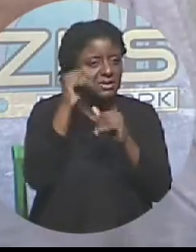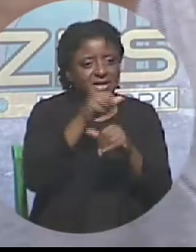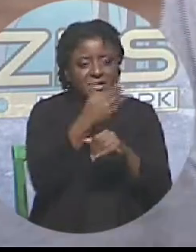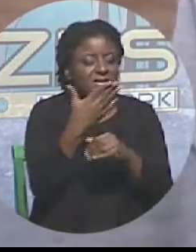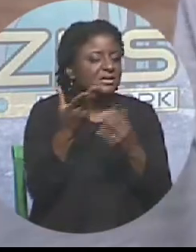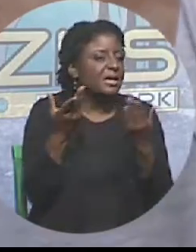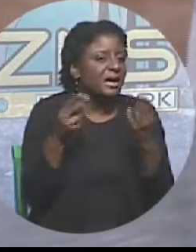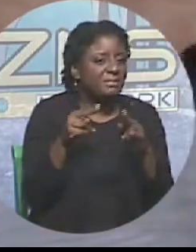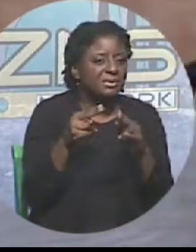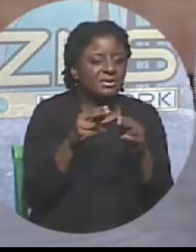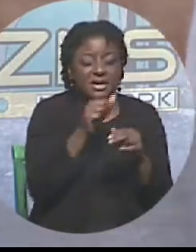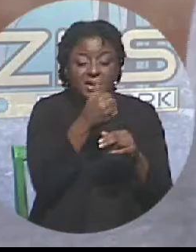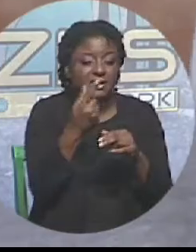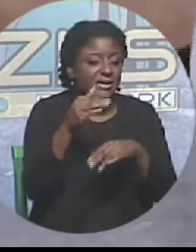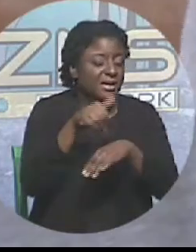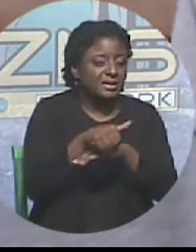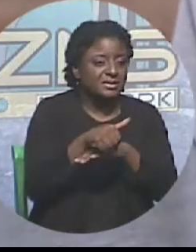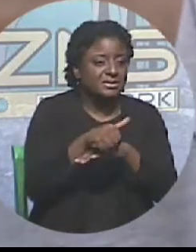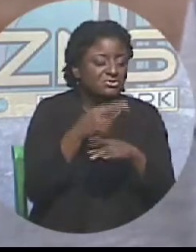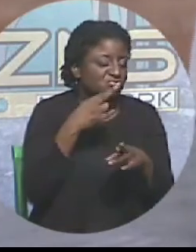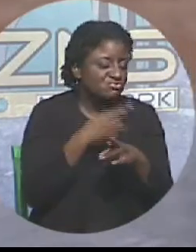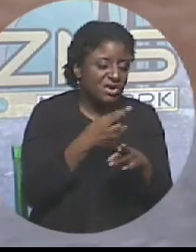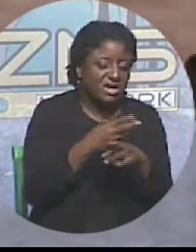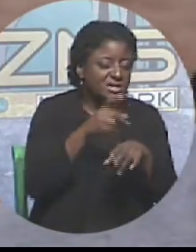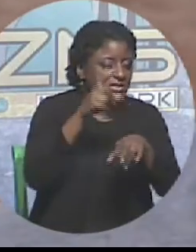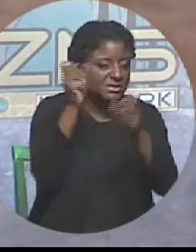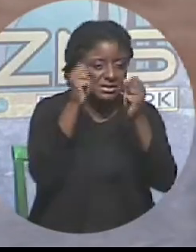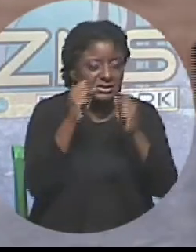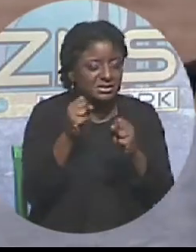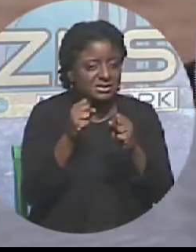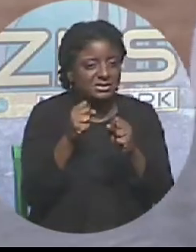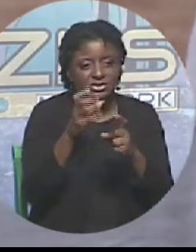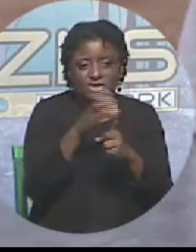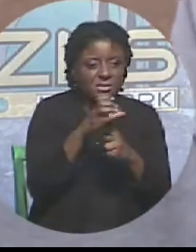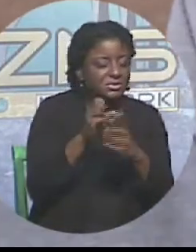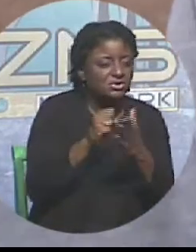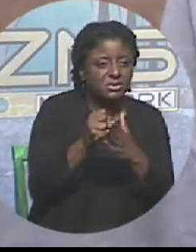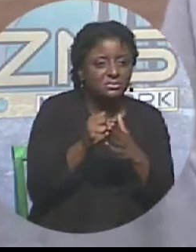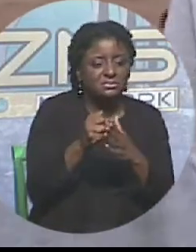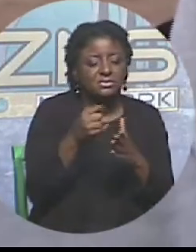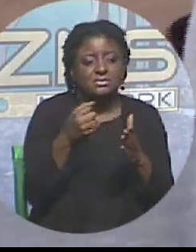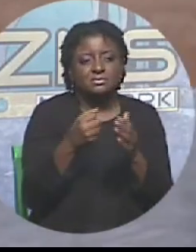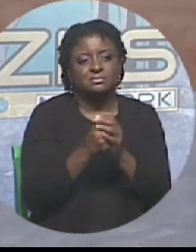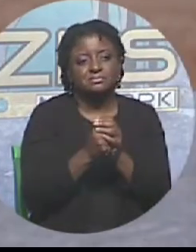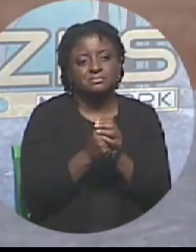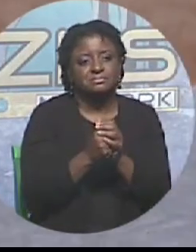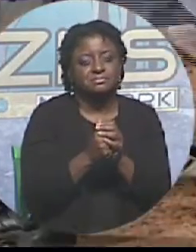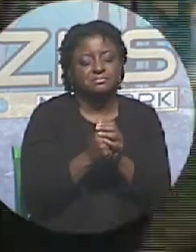given night. Regular season, playoff, championship is who wanted the most, and you got to have heart.